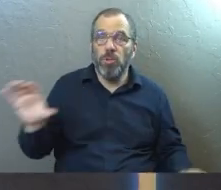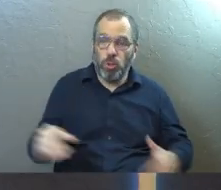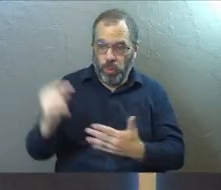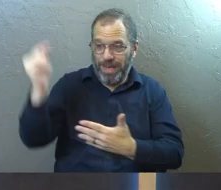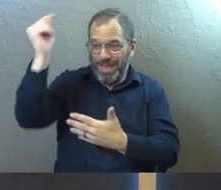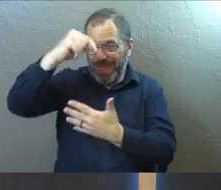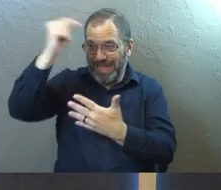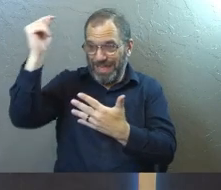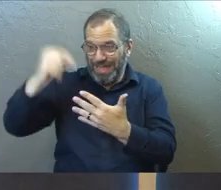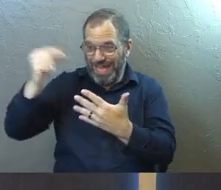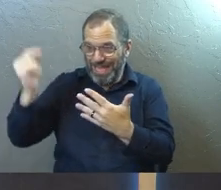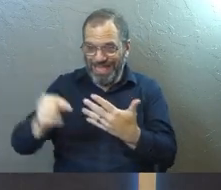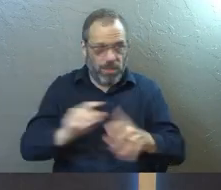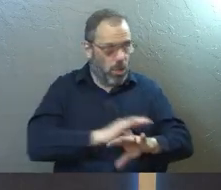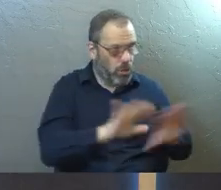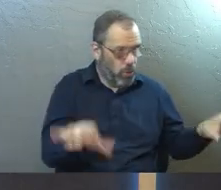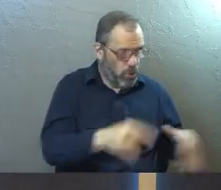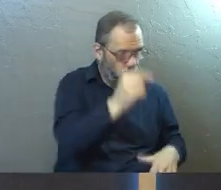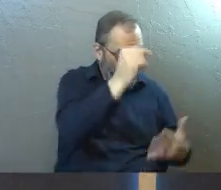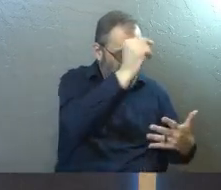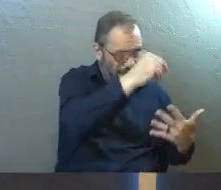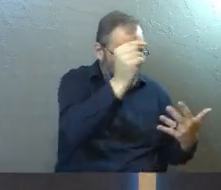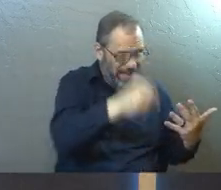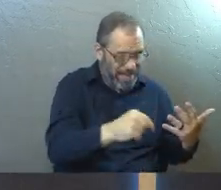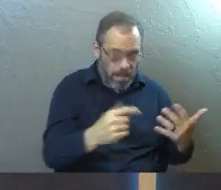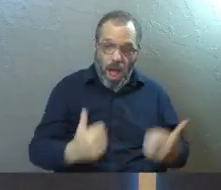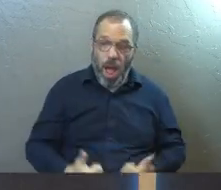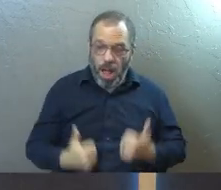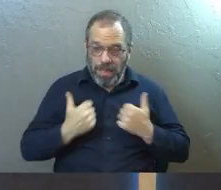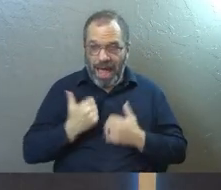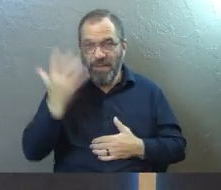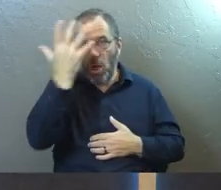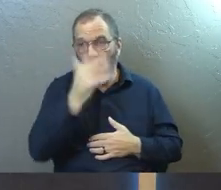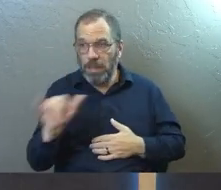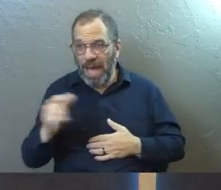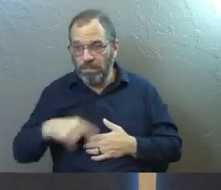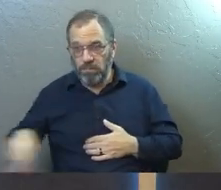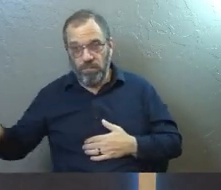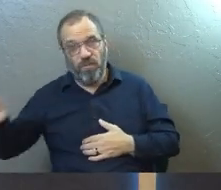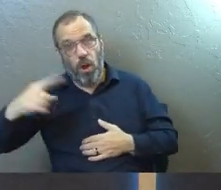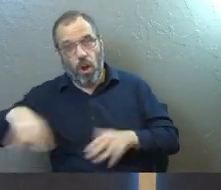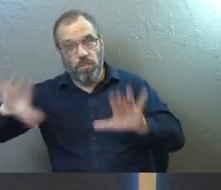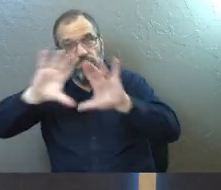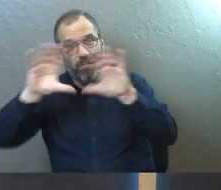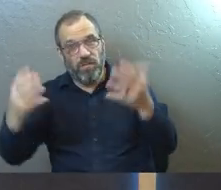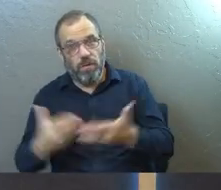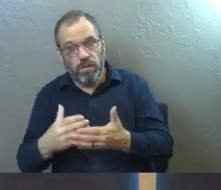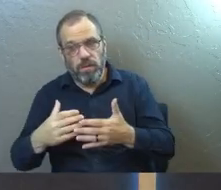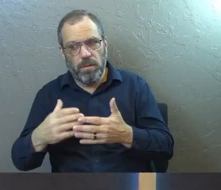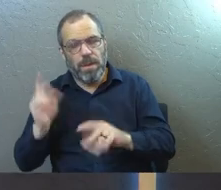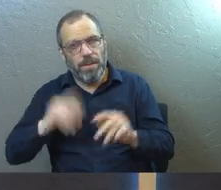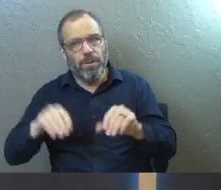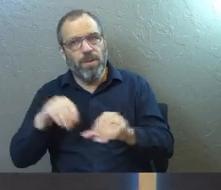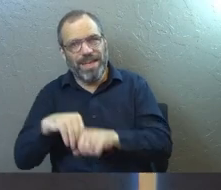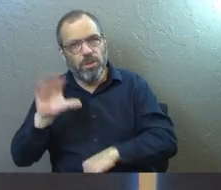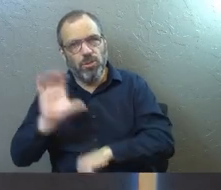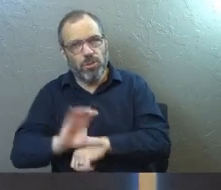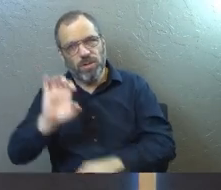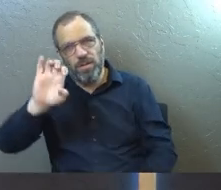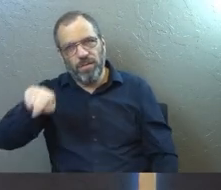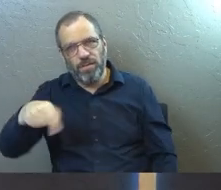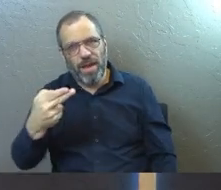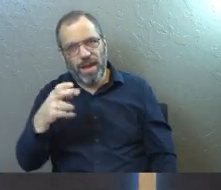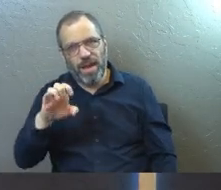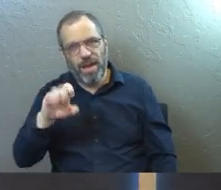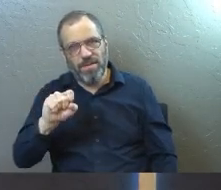should be doing. Here's what you shouldn't be doing. As a body of believers, this is what life should look like for each and every one of you. Why does he do